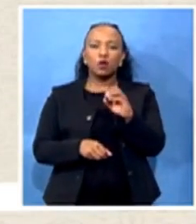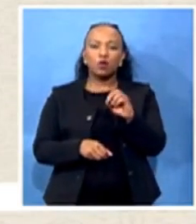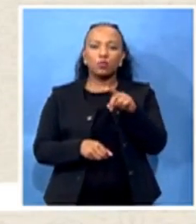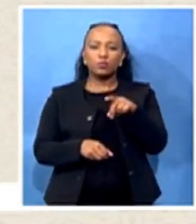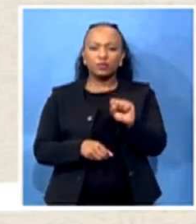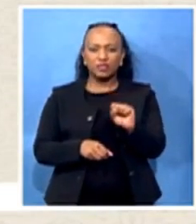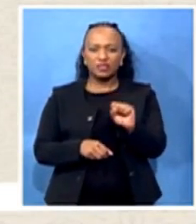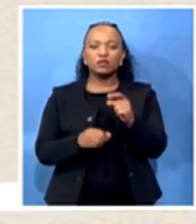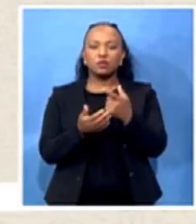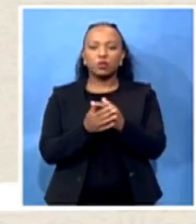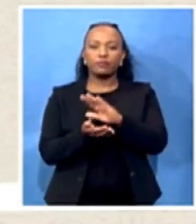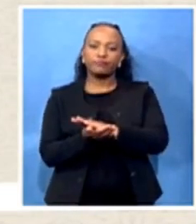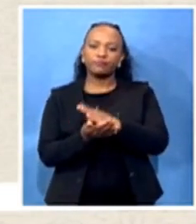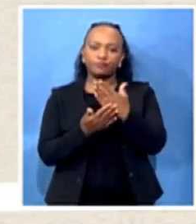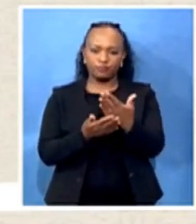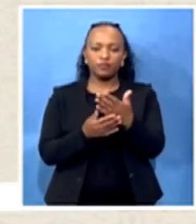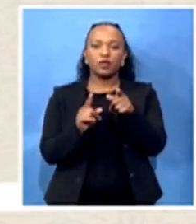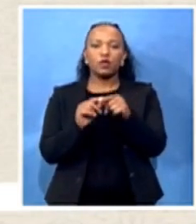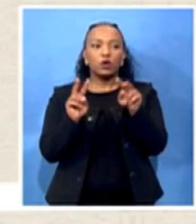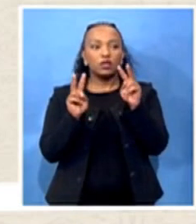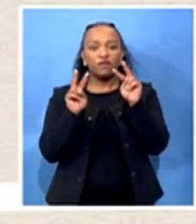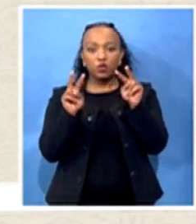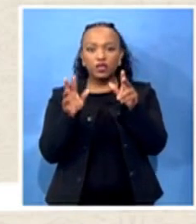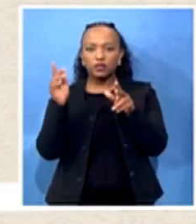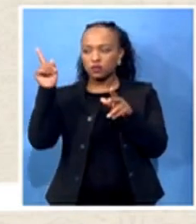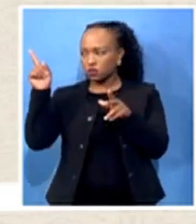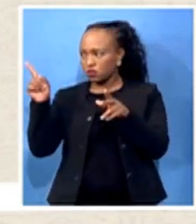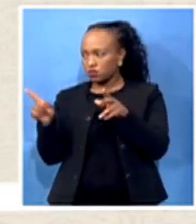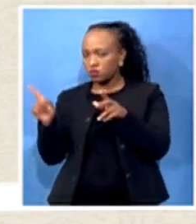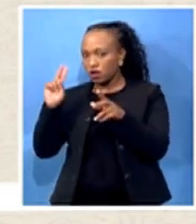viewers are looking at their screens right now. Yeah, there's always a